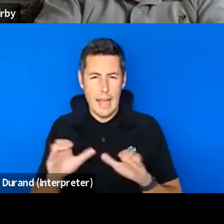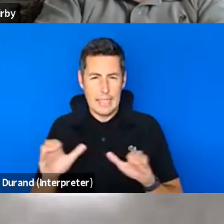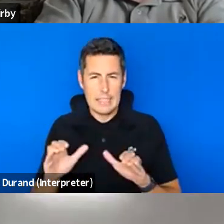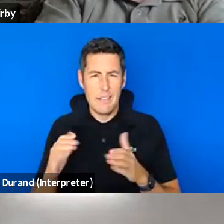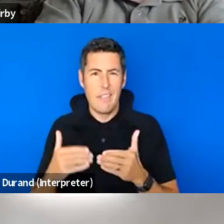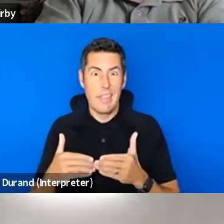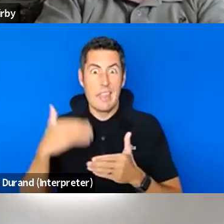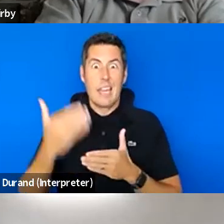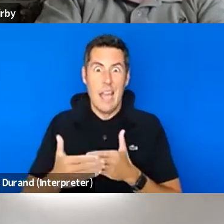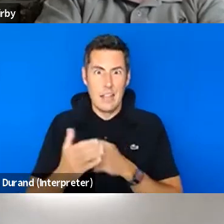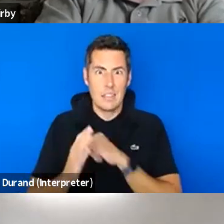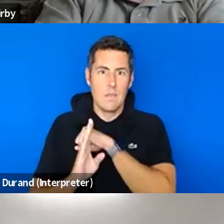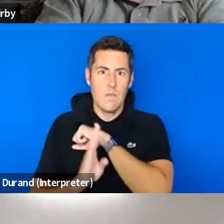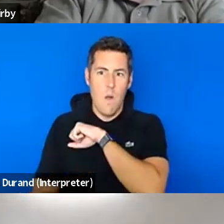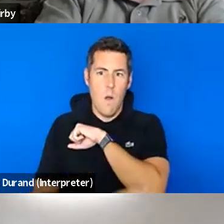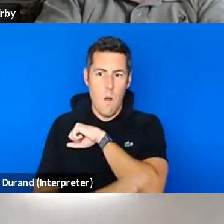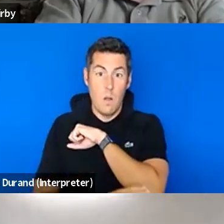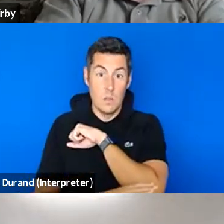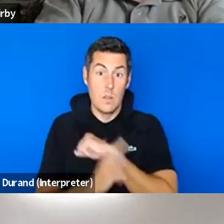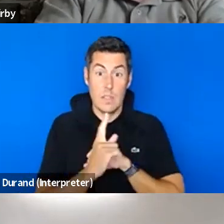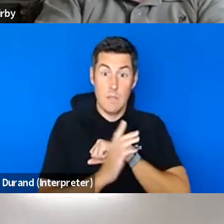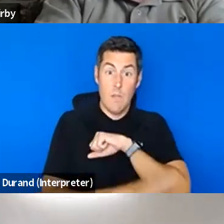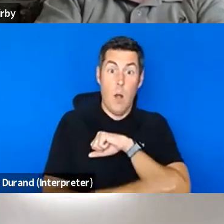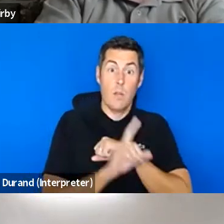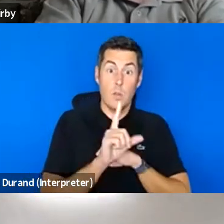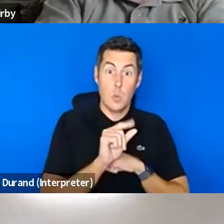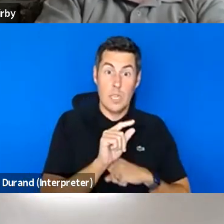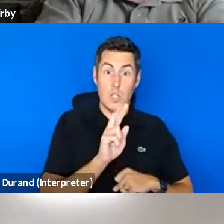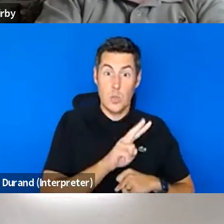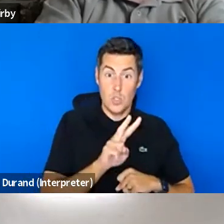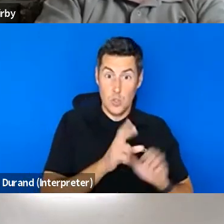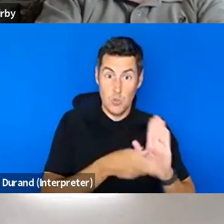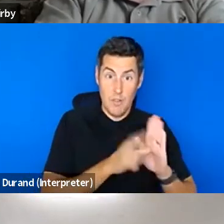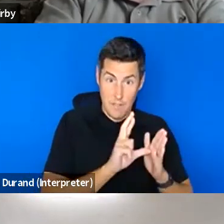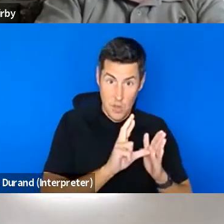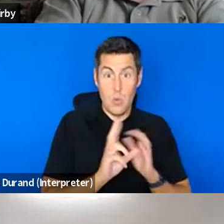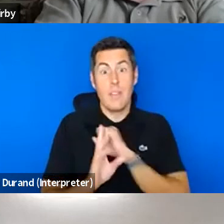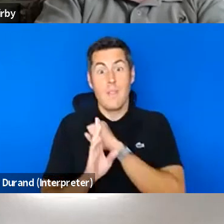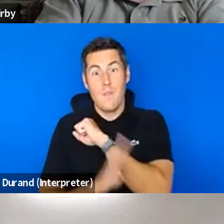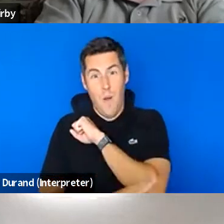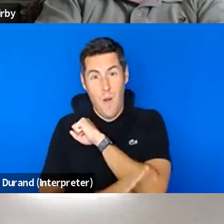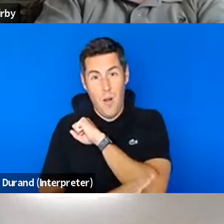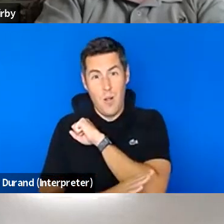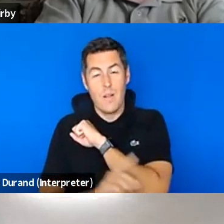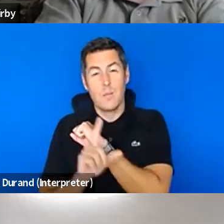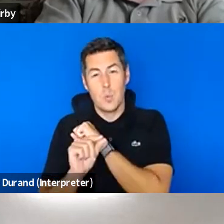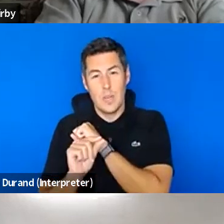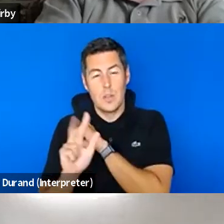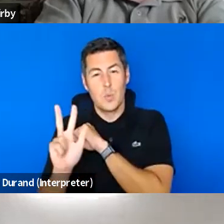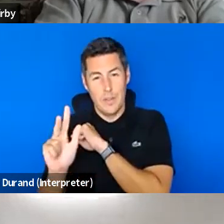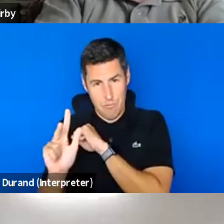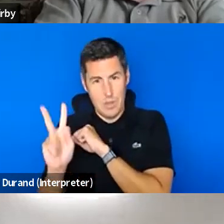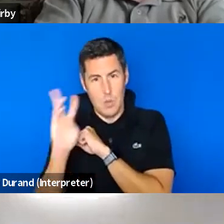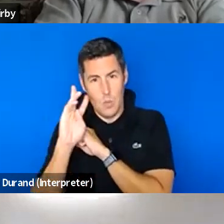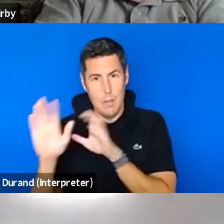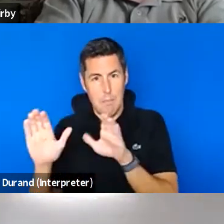fall. So, so if it's fall of 22, it becomes active fall of 23. Typically, now some cases, particularly